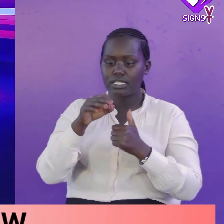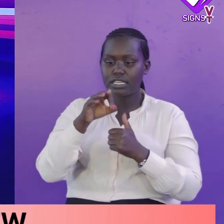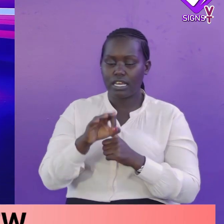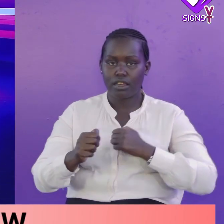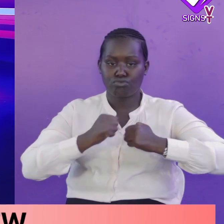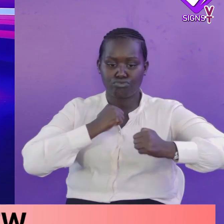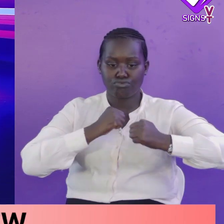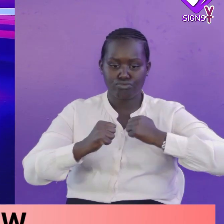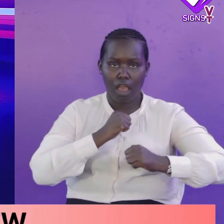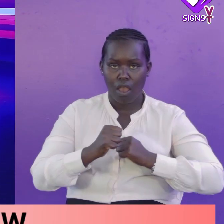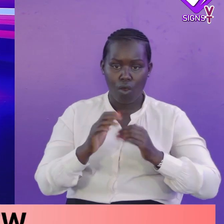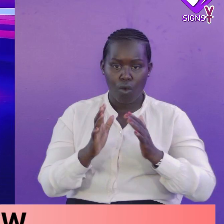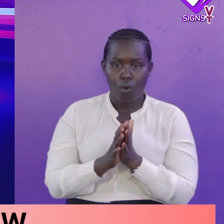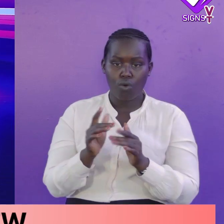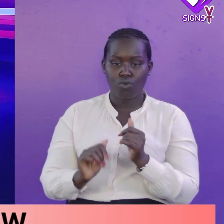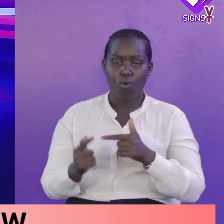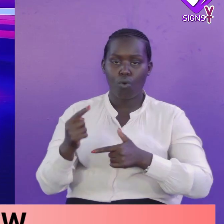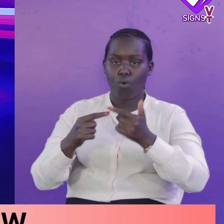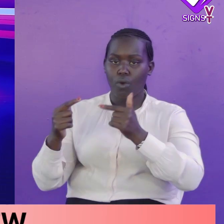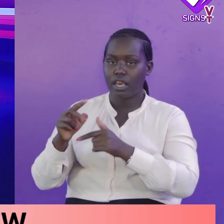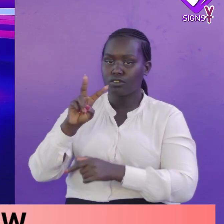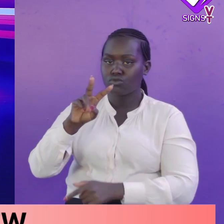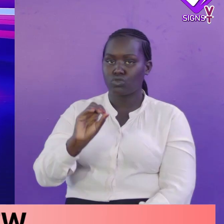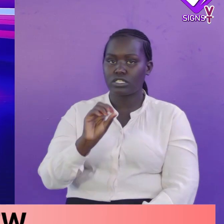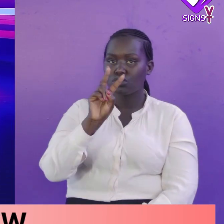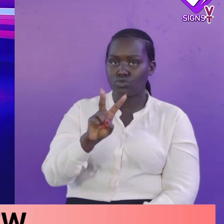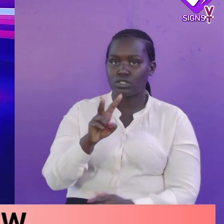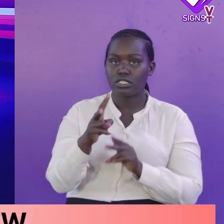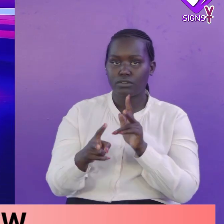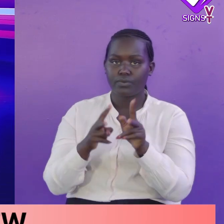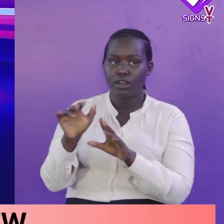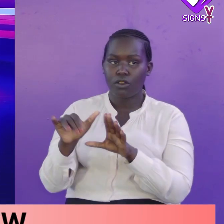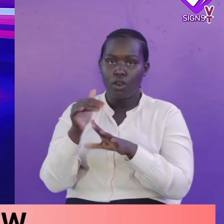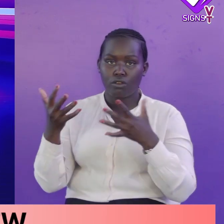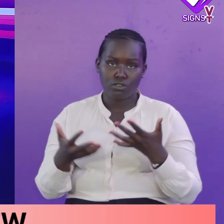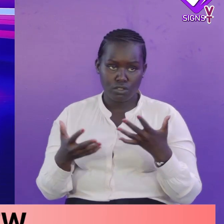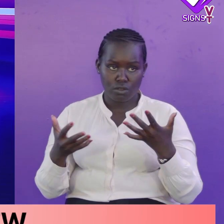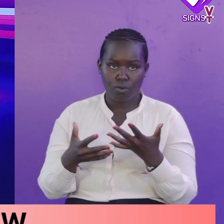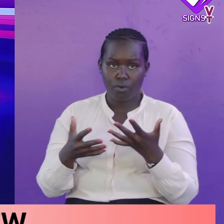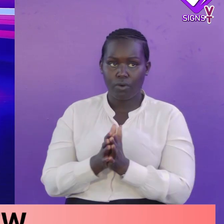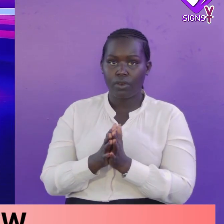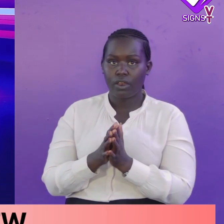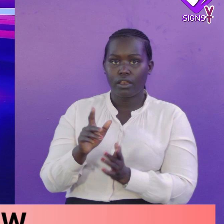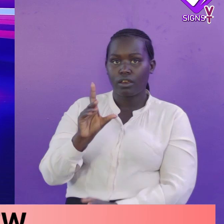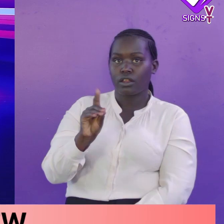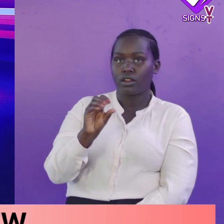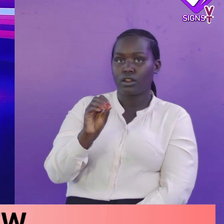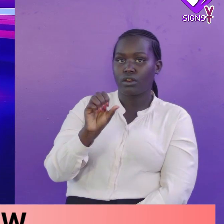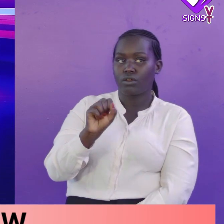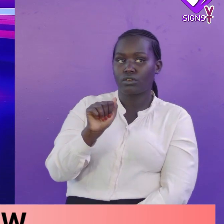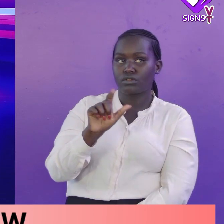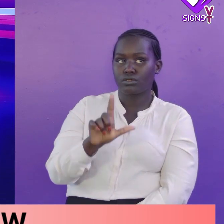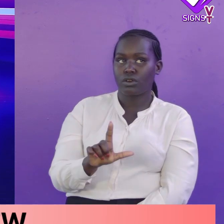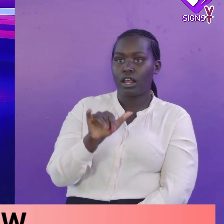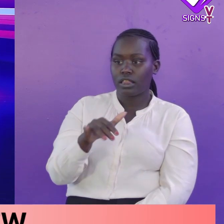athletes, aiming to surpass its 2022 outing in Caxias do Sol,